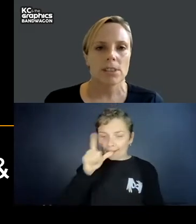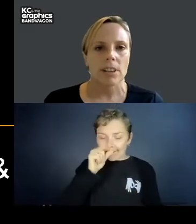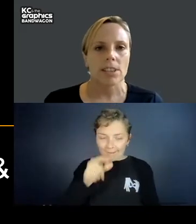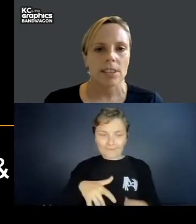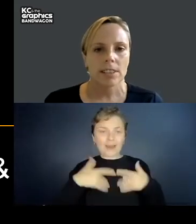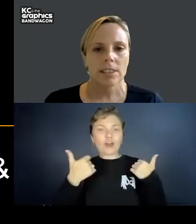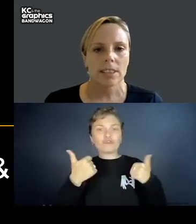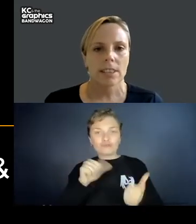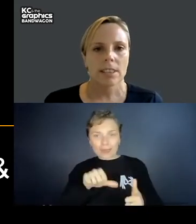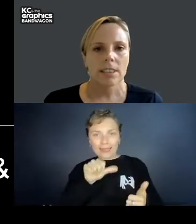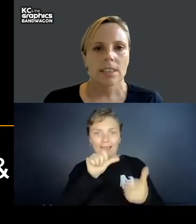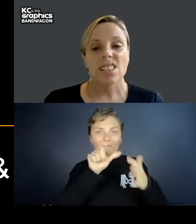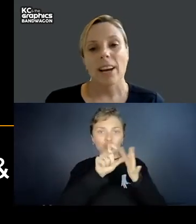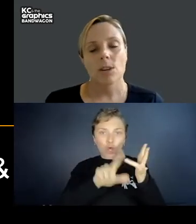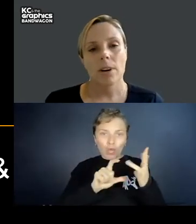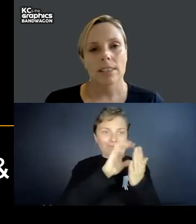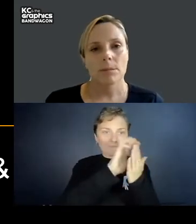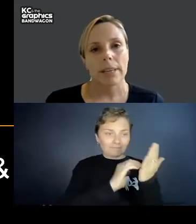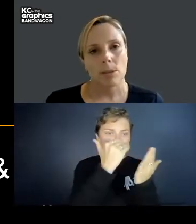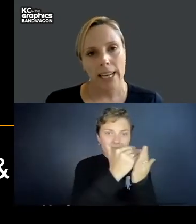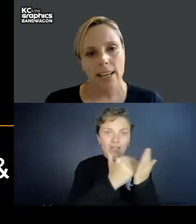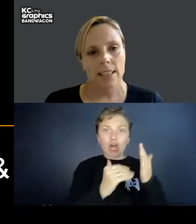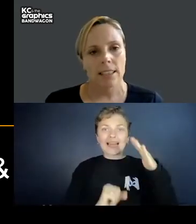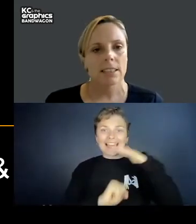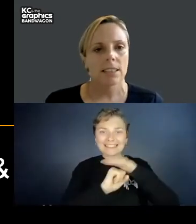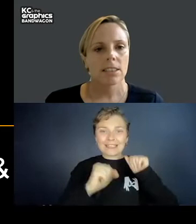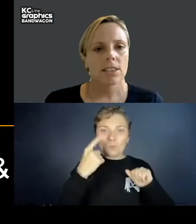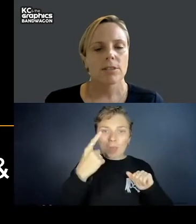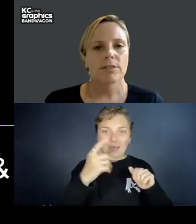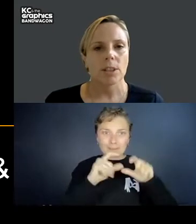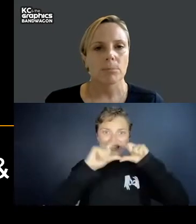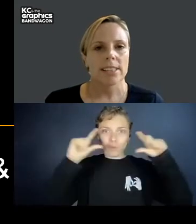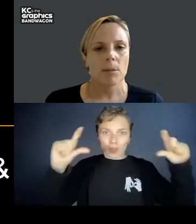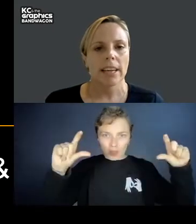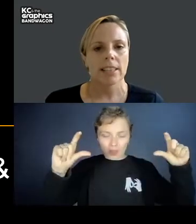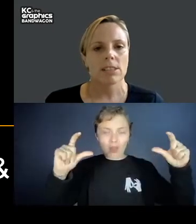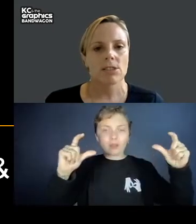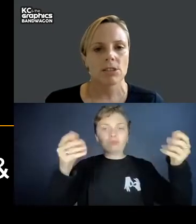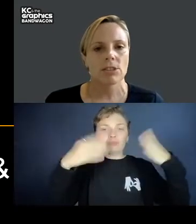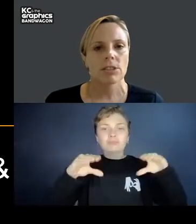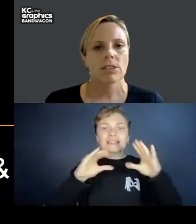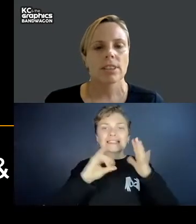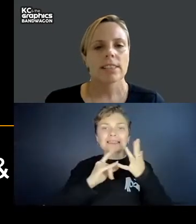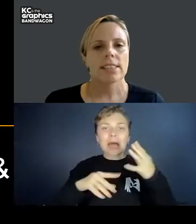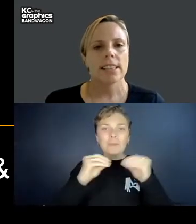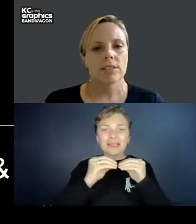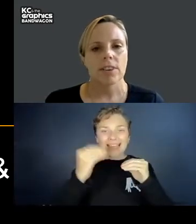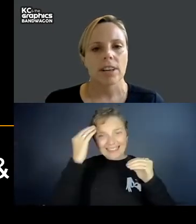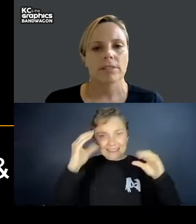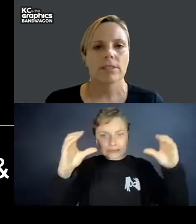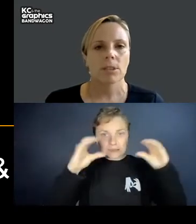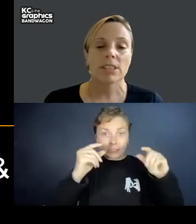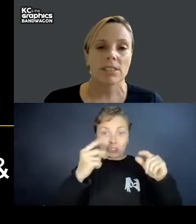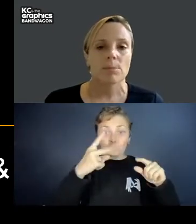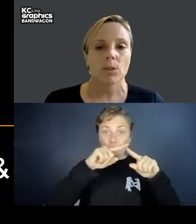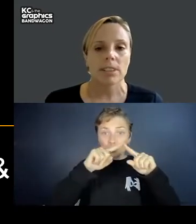document structure. So heading 1 being the main heading, followed by subheadings 2 down to